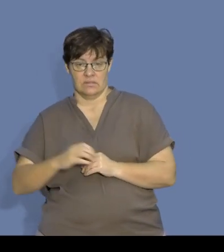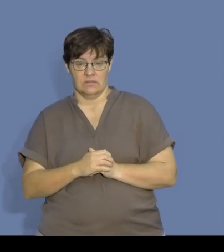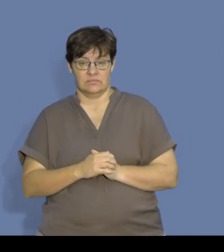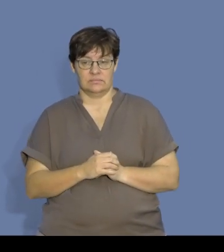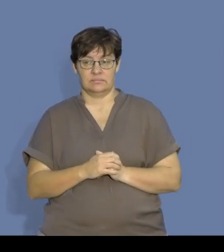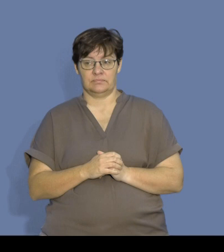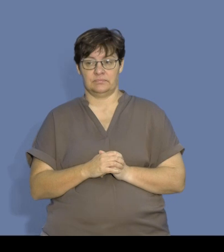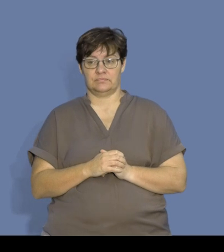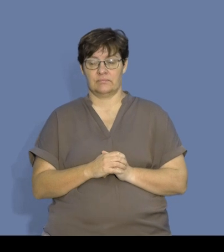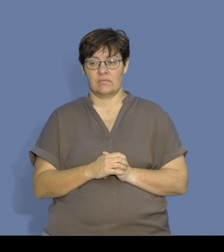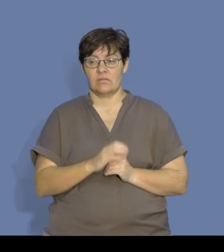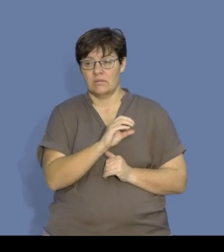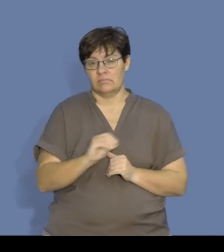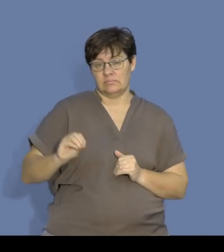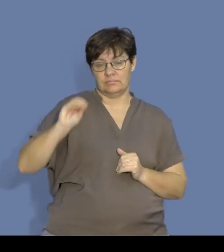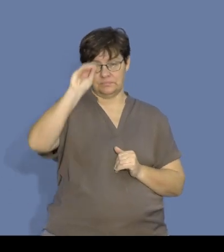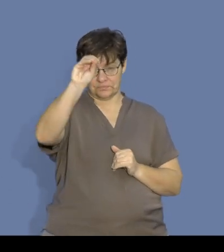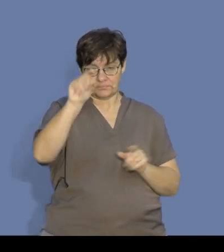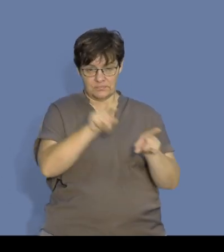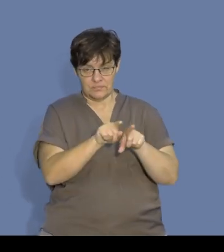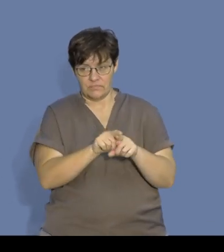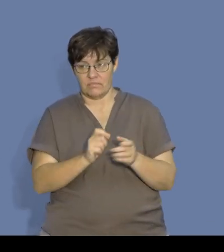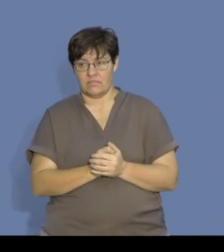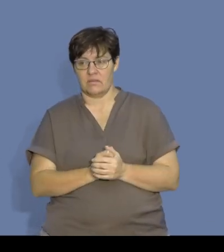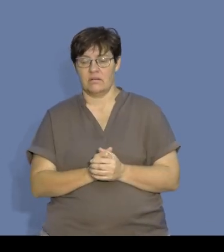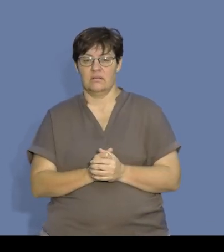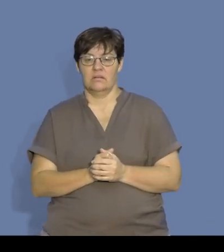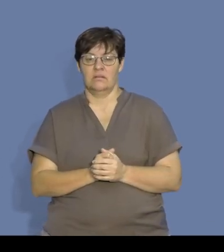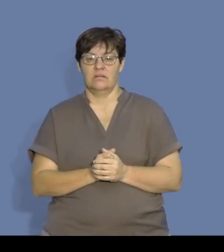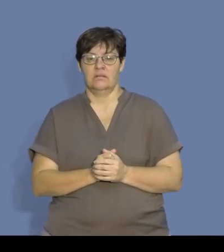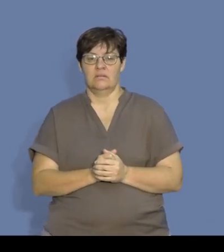16,800. So I just want to take that through to the ledger as well,